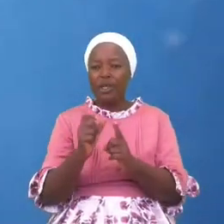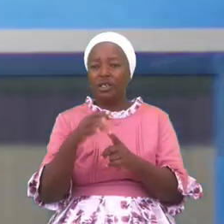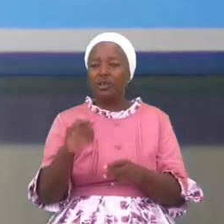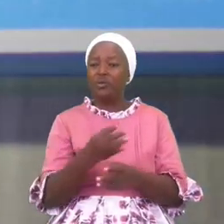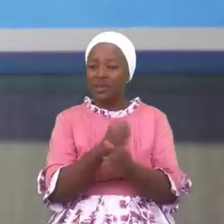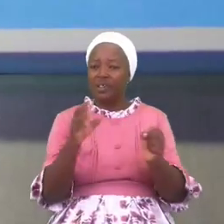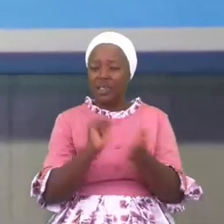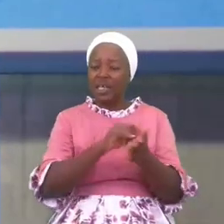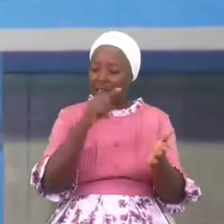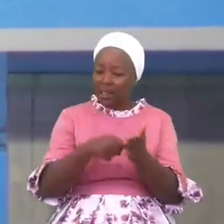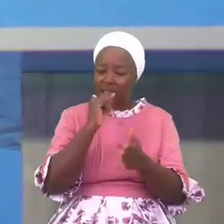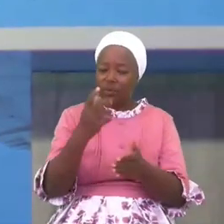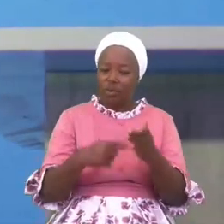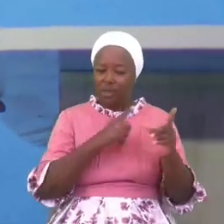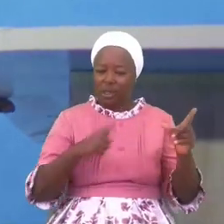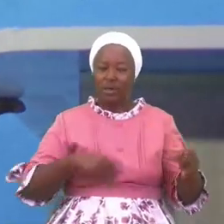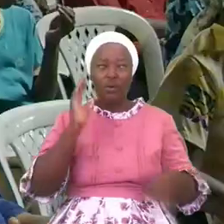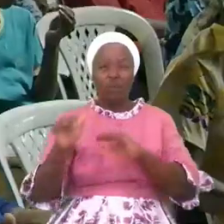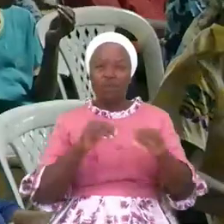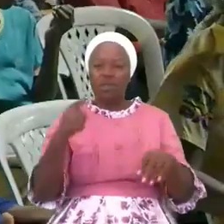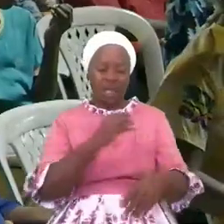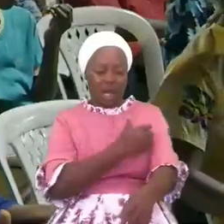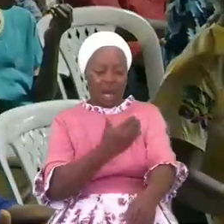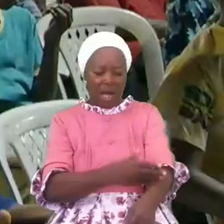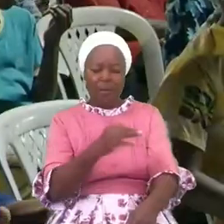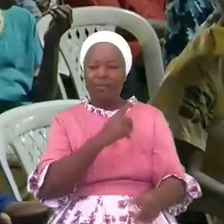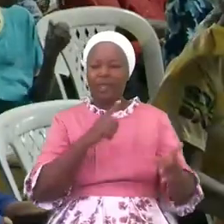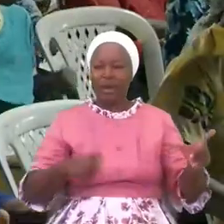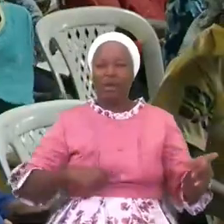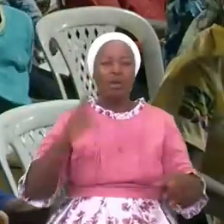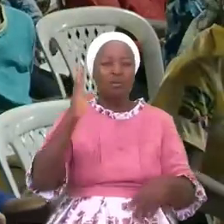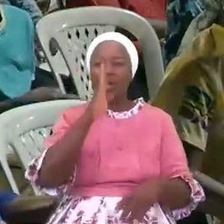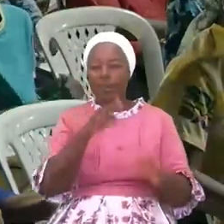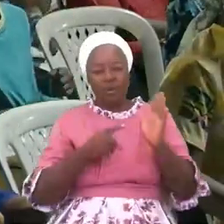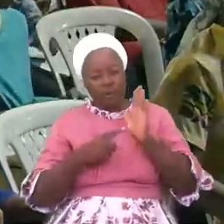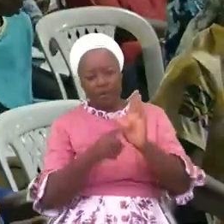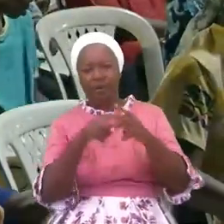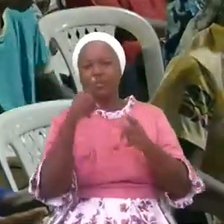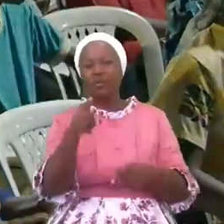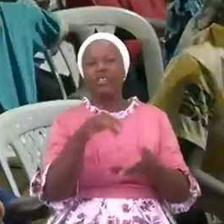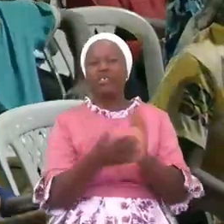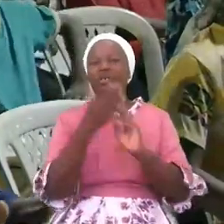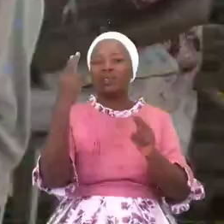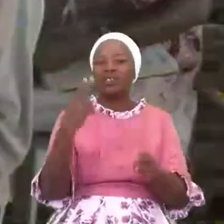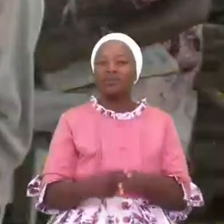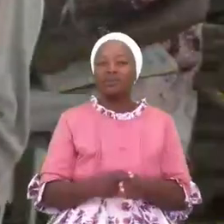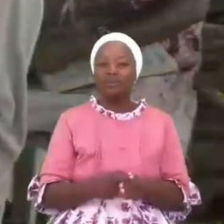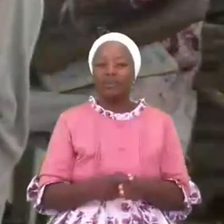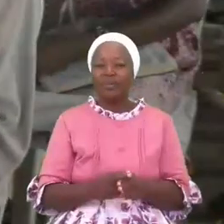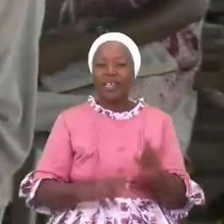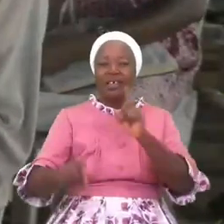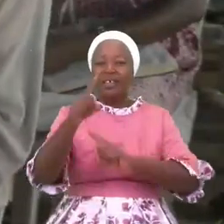the Lord will be revealed unto you. Amen. Say good amen. Now, that thing